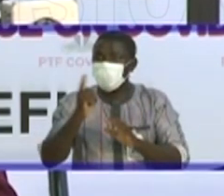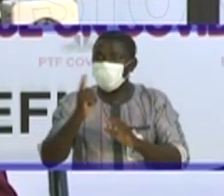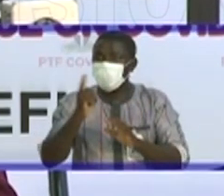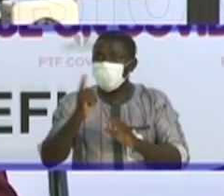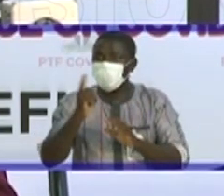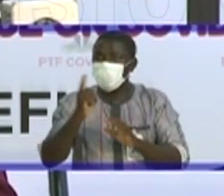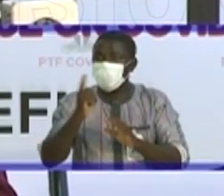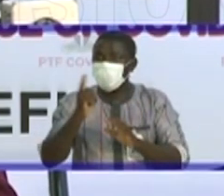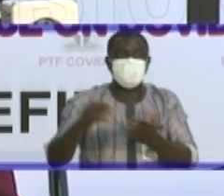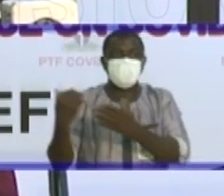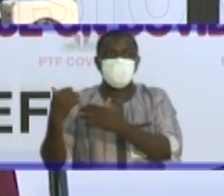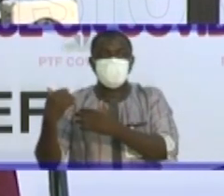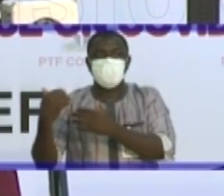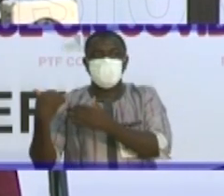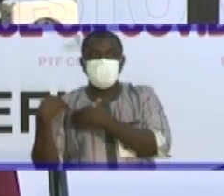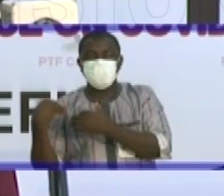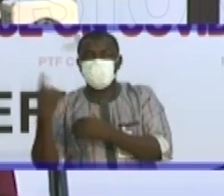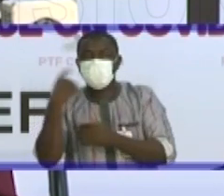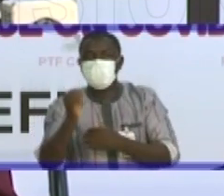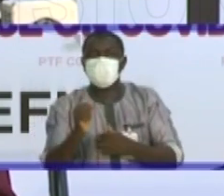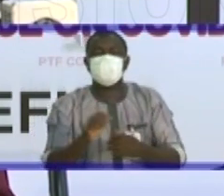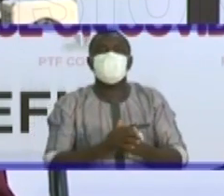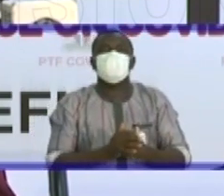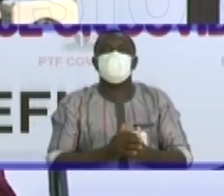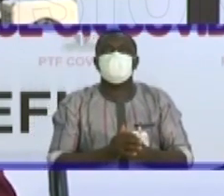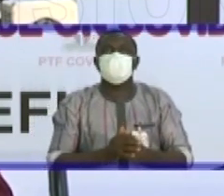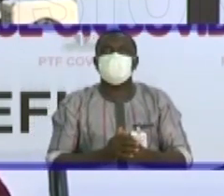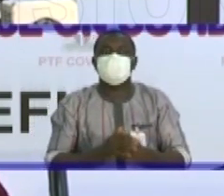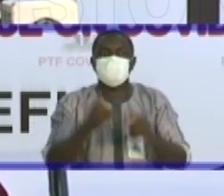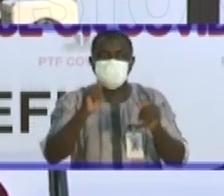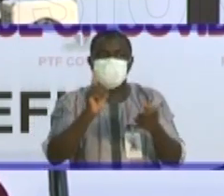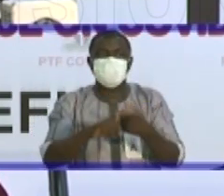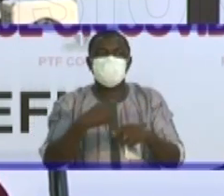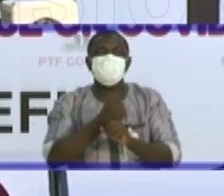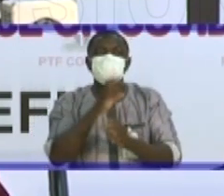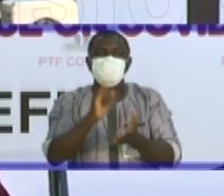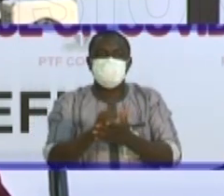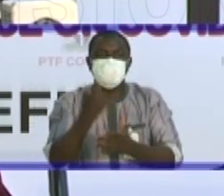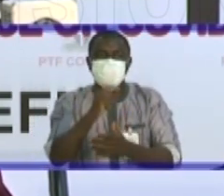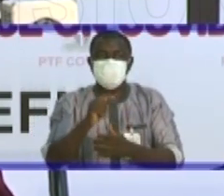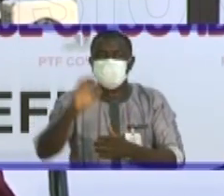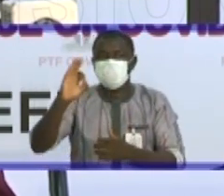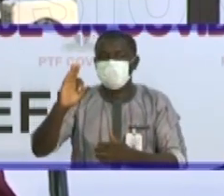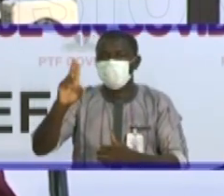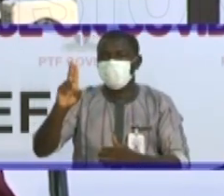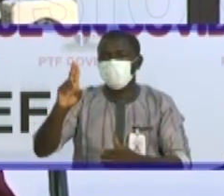are responsible for decontamination and fumigation. So if